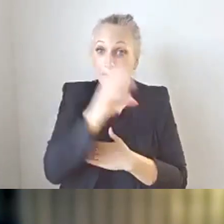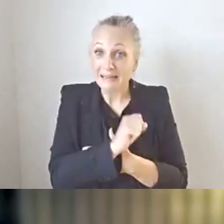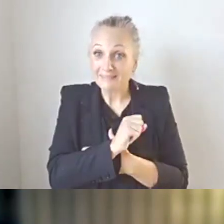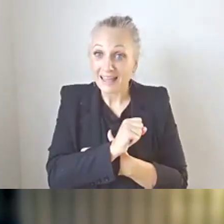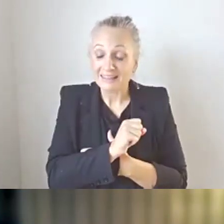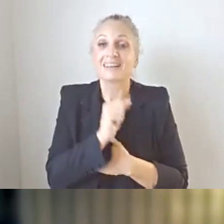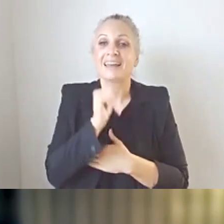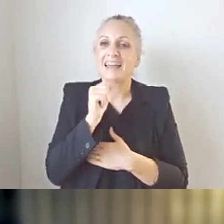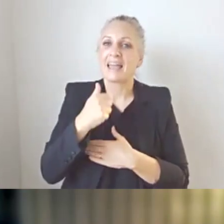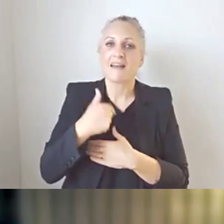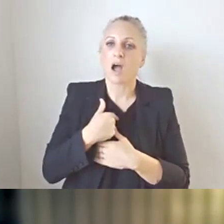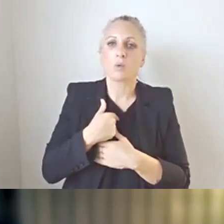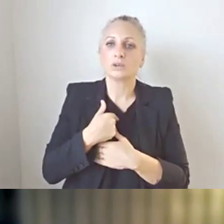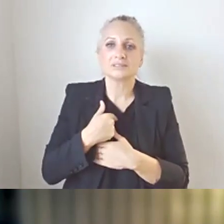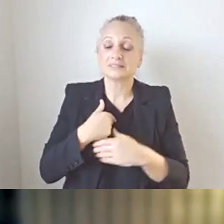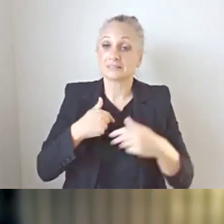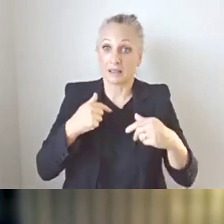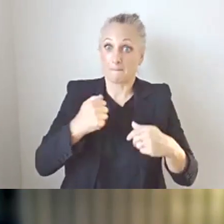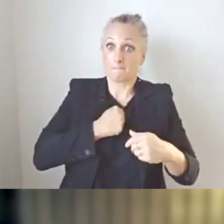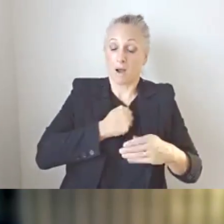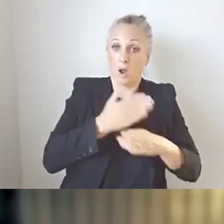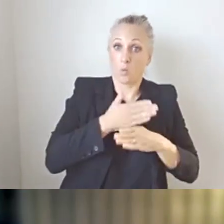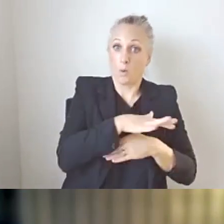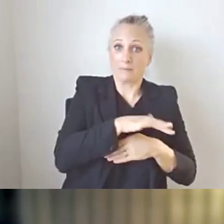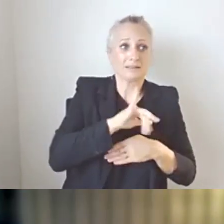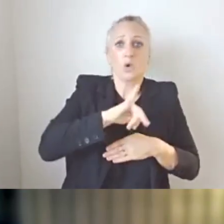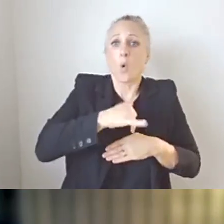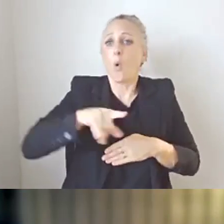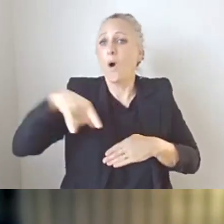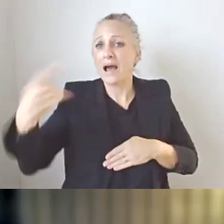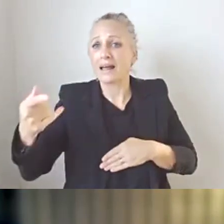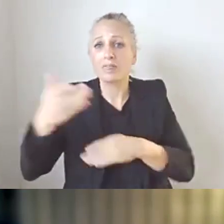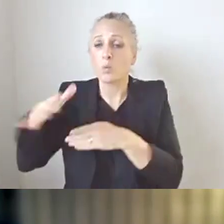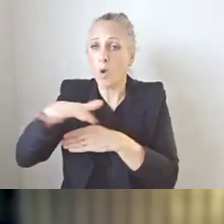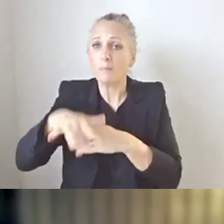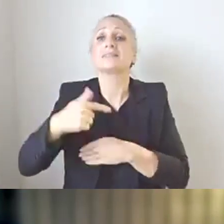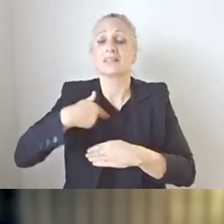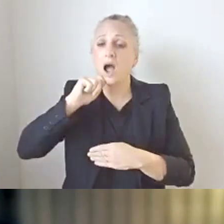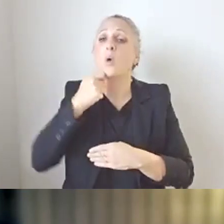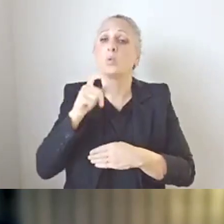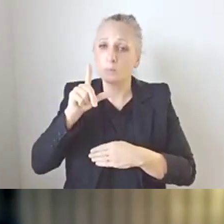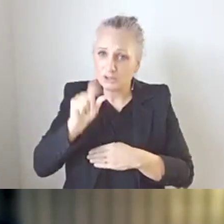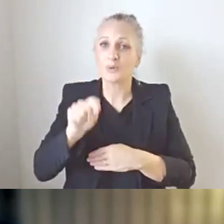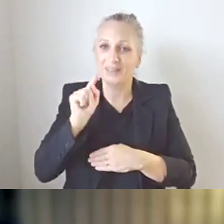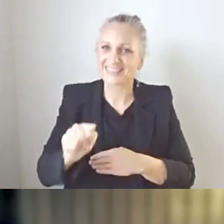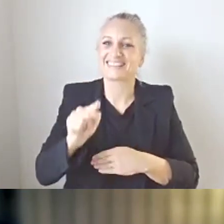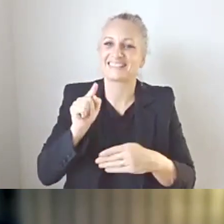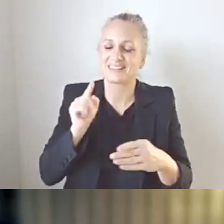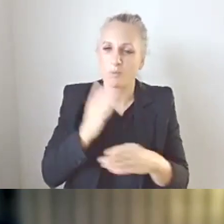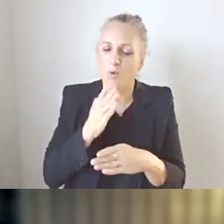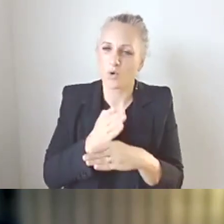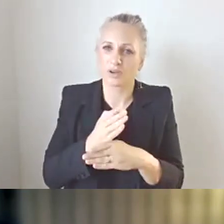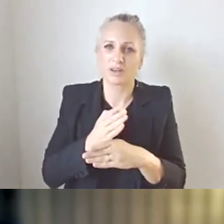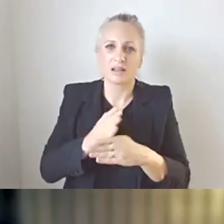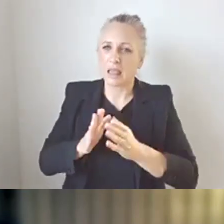this work. I would be trying to drive this change in whatever way I can, whether it's within